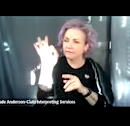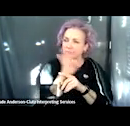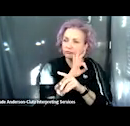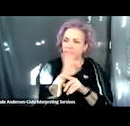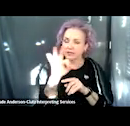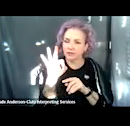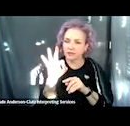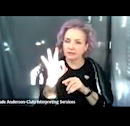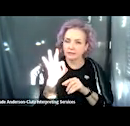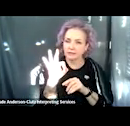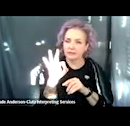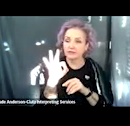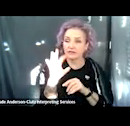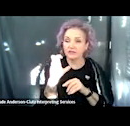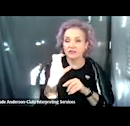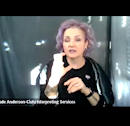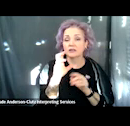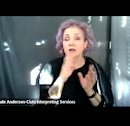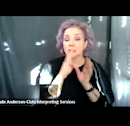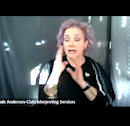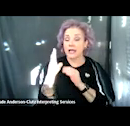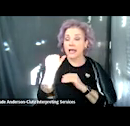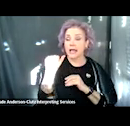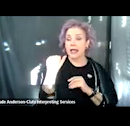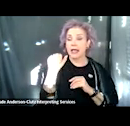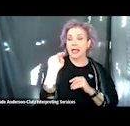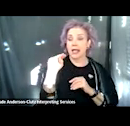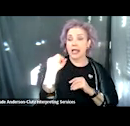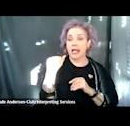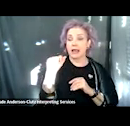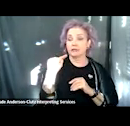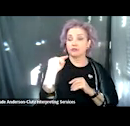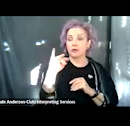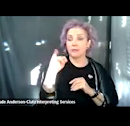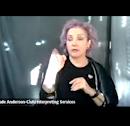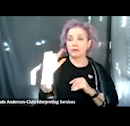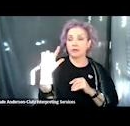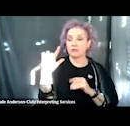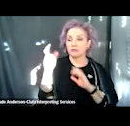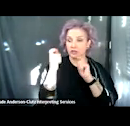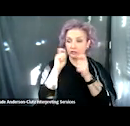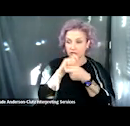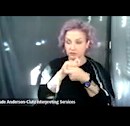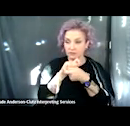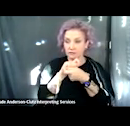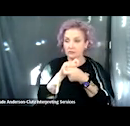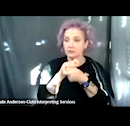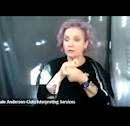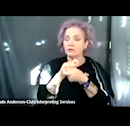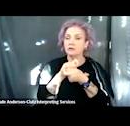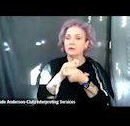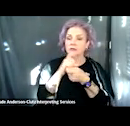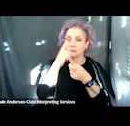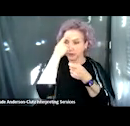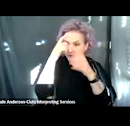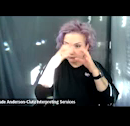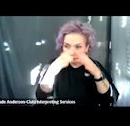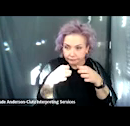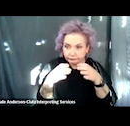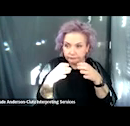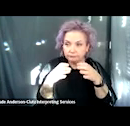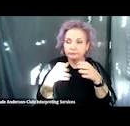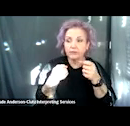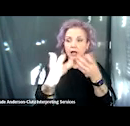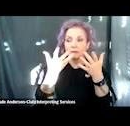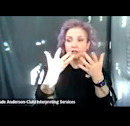increase or decrease in brain volume, or the gray and white matter in the brain. Behavioral studies are actually the majority of